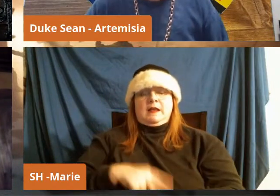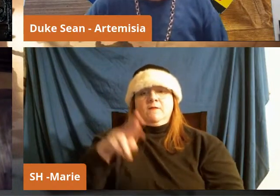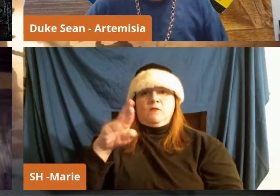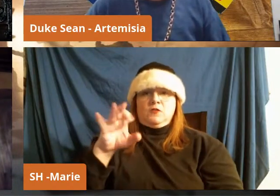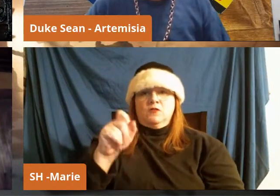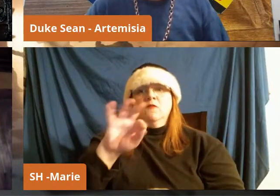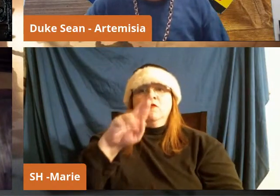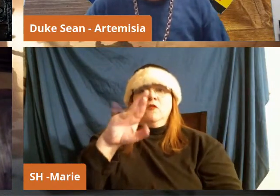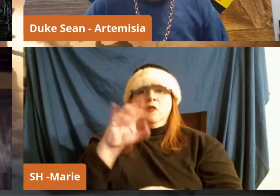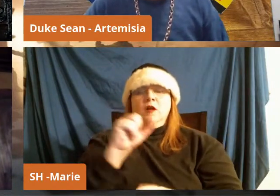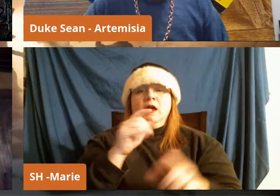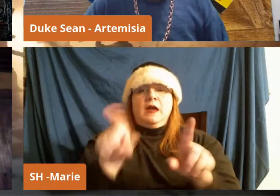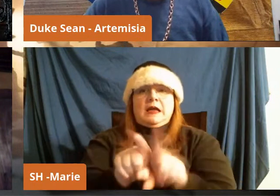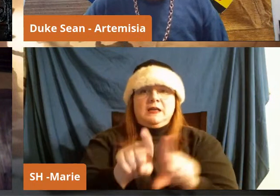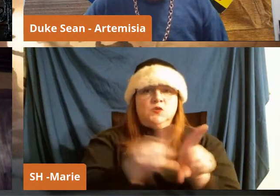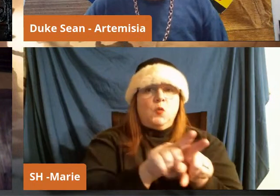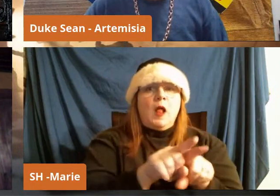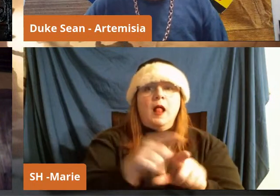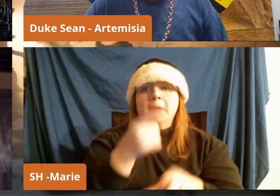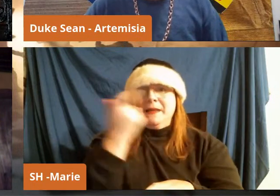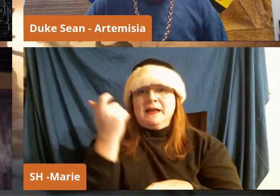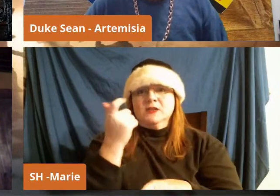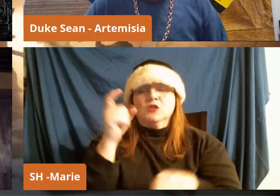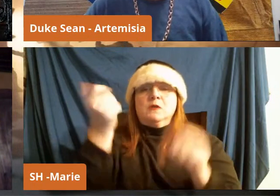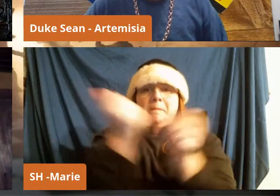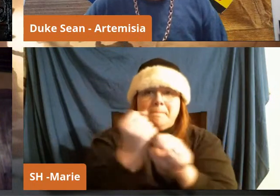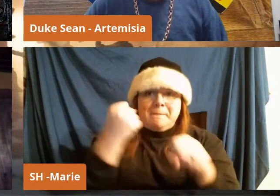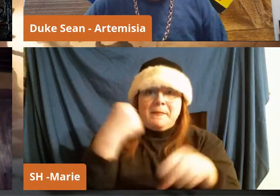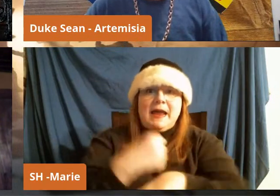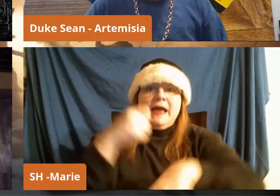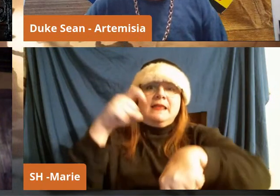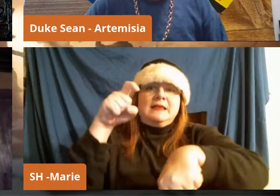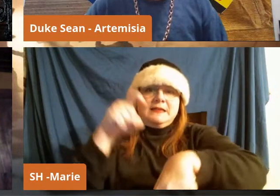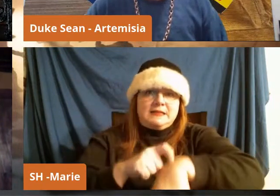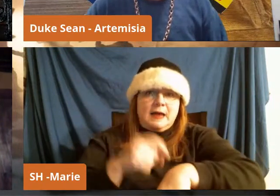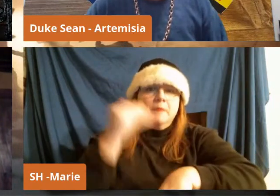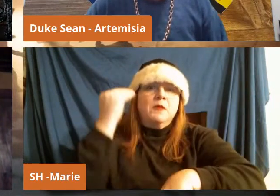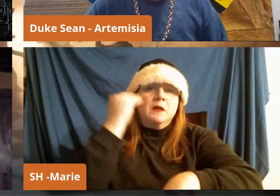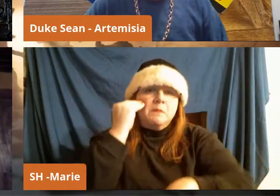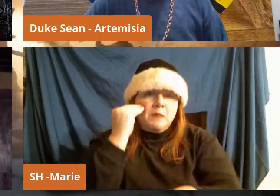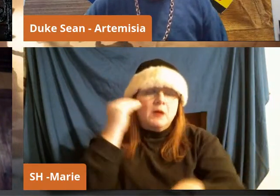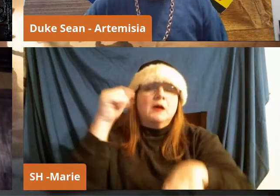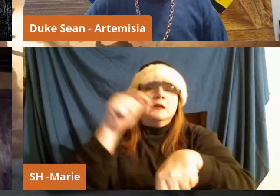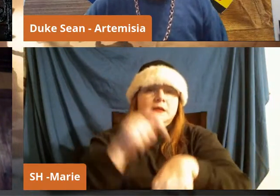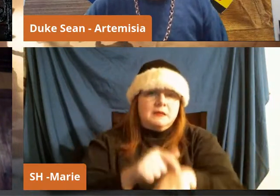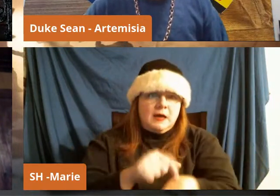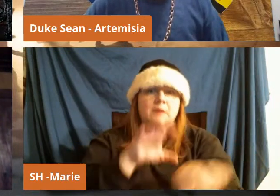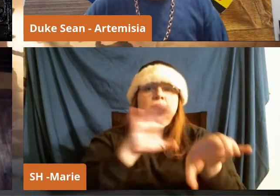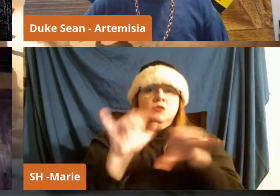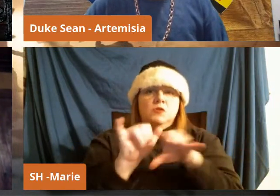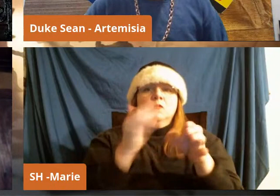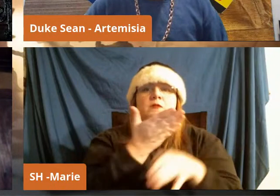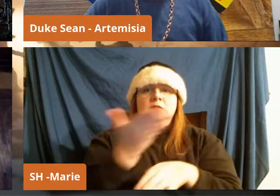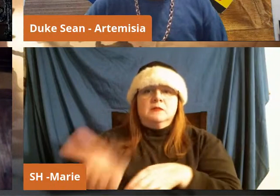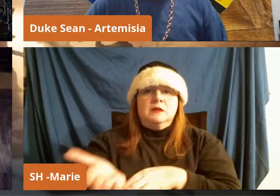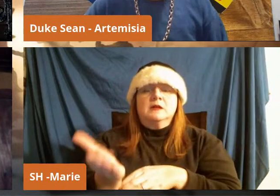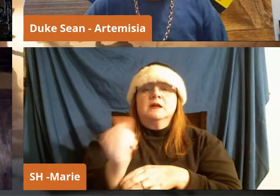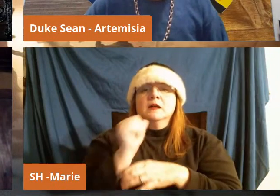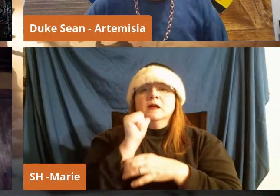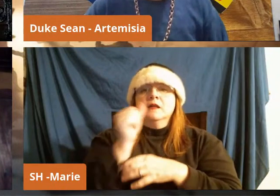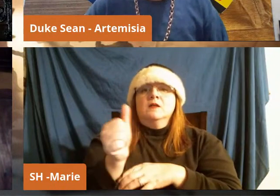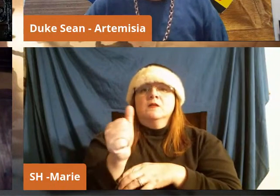franchise as well. Like we have to make a conscious effort to do those because those venues are